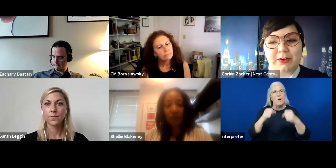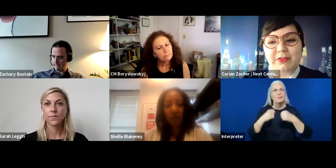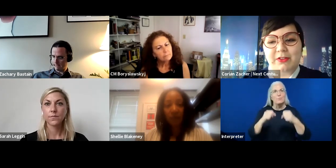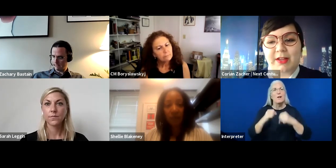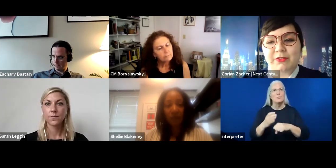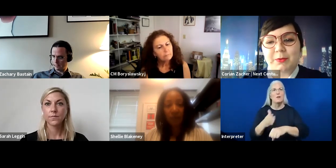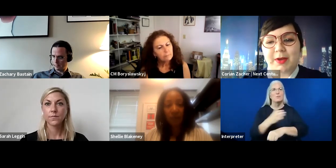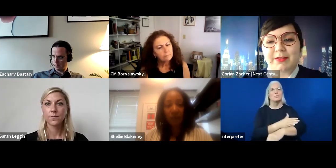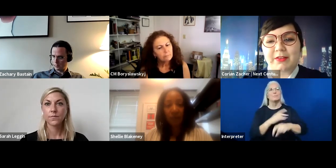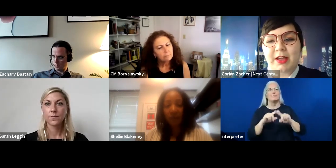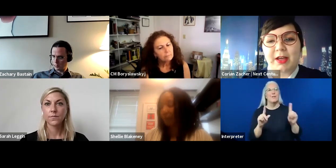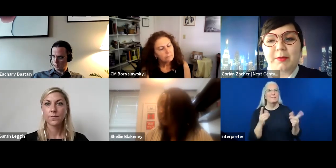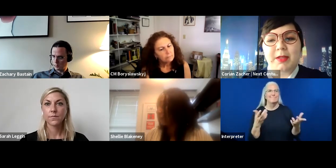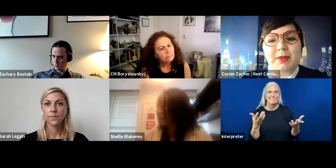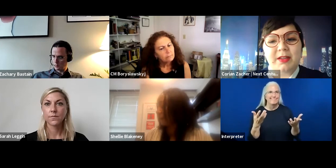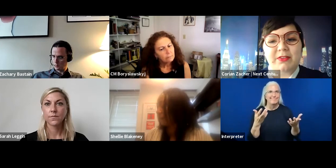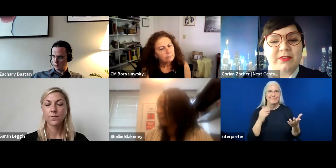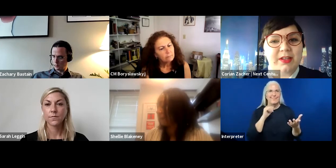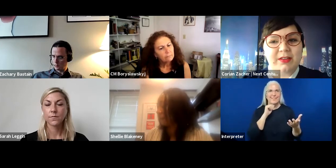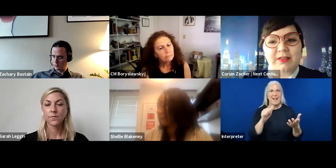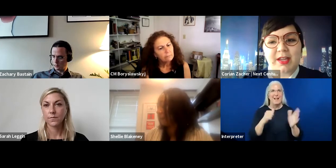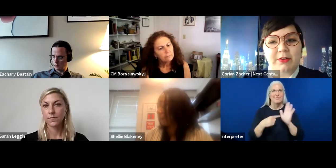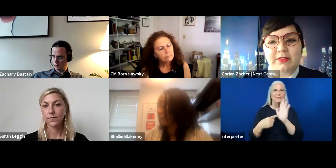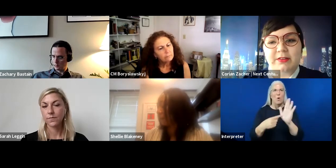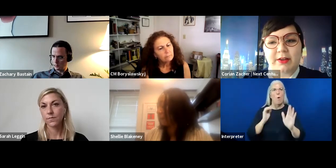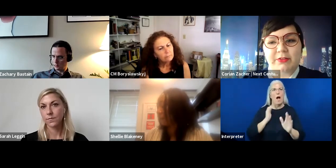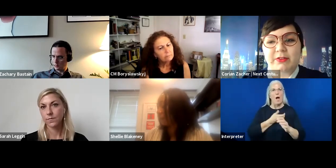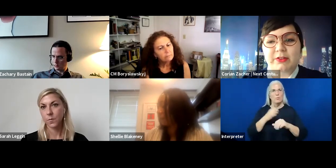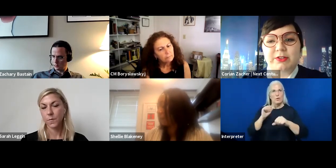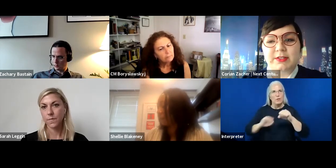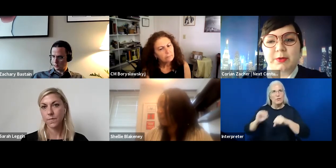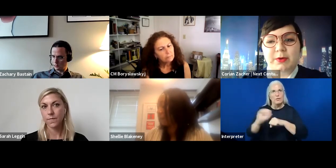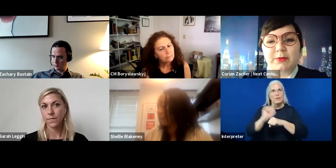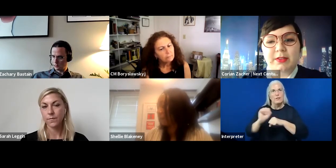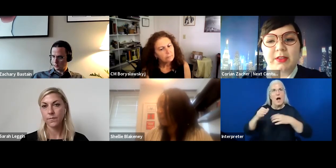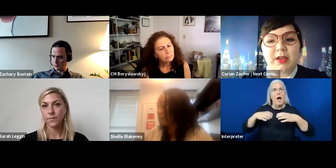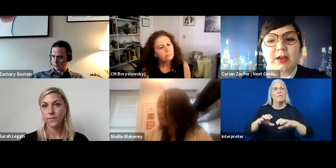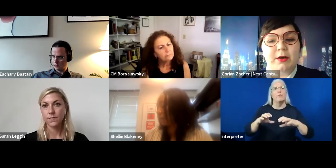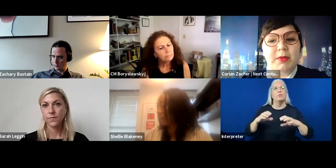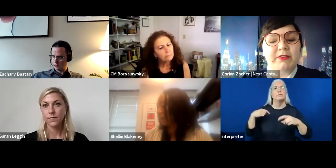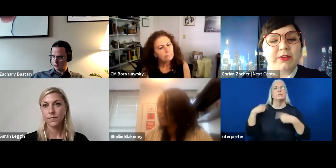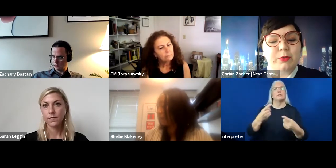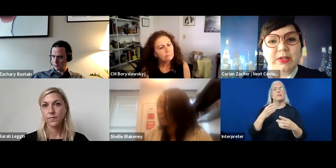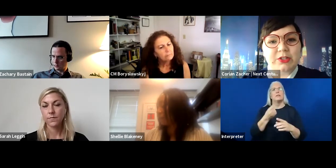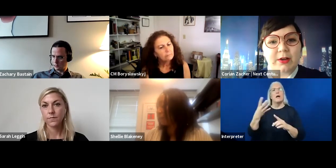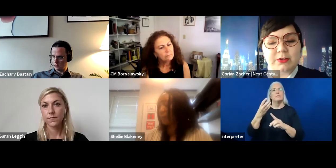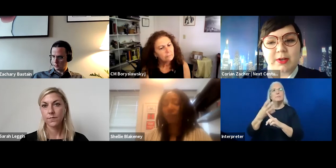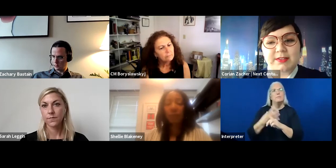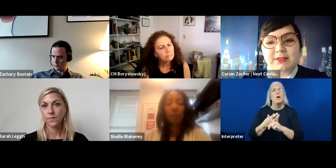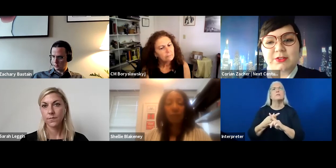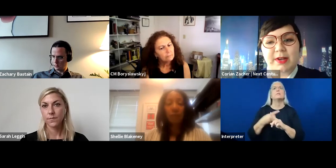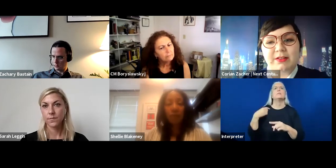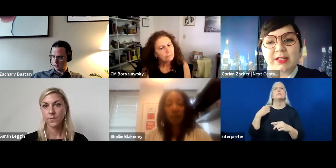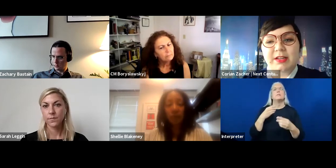of our work over the last few months. And many of the cities and counties and towns and villages that we work with have also reached out